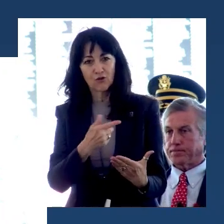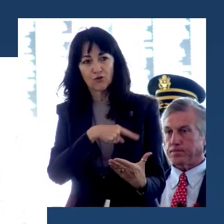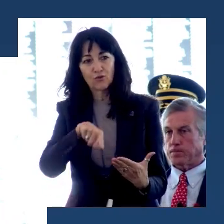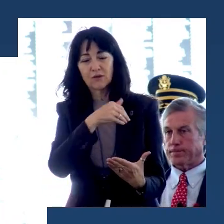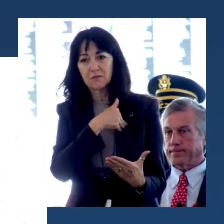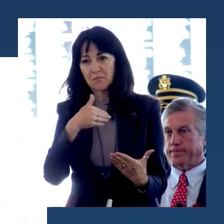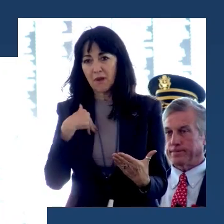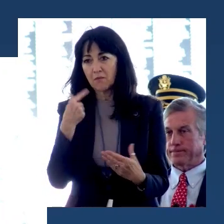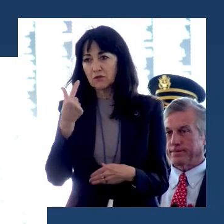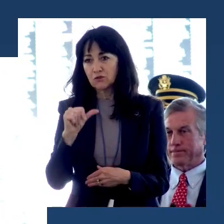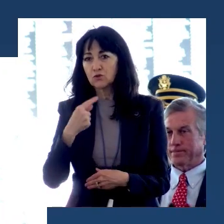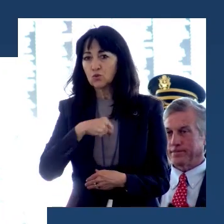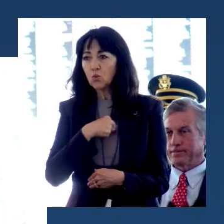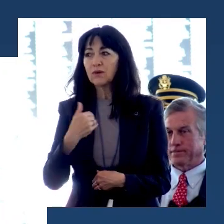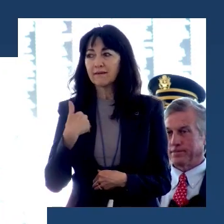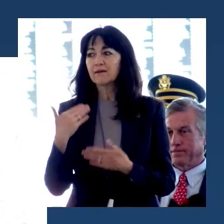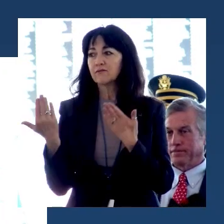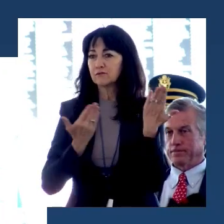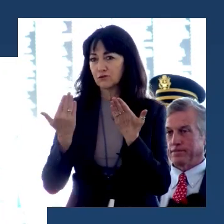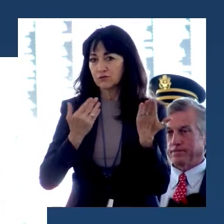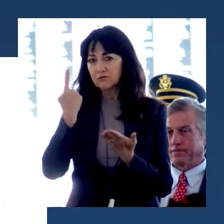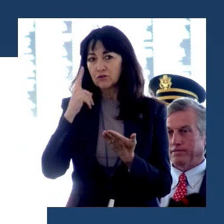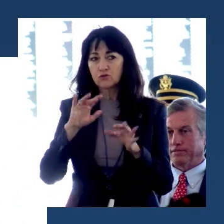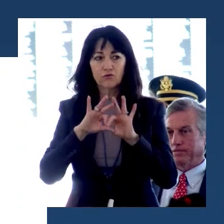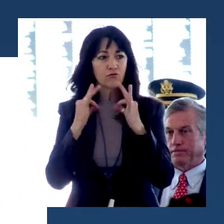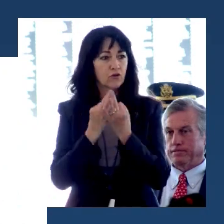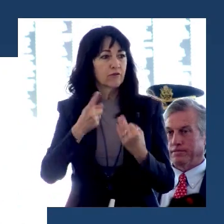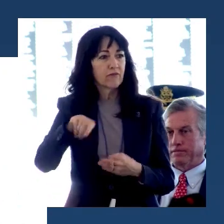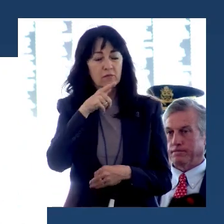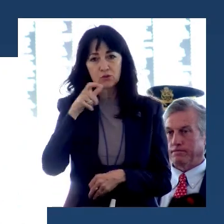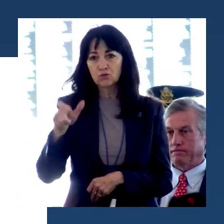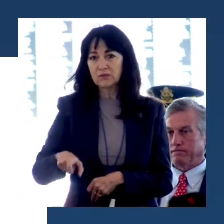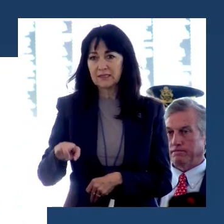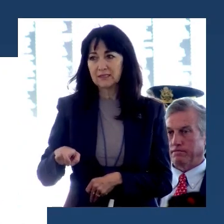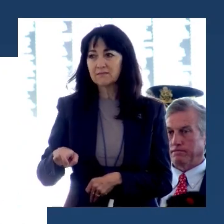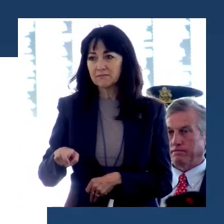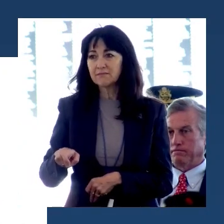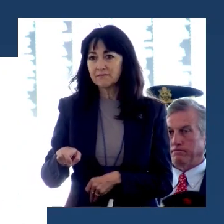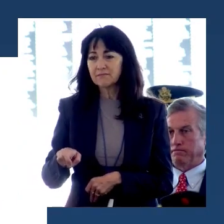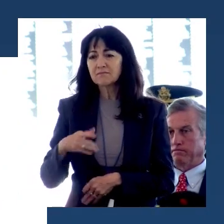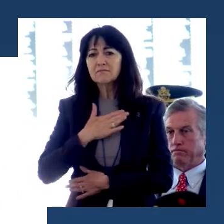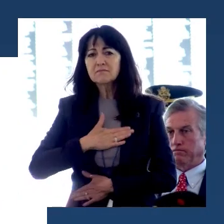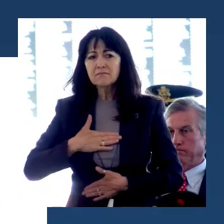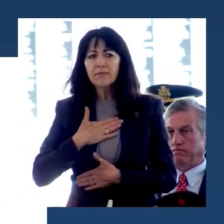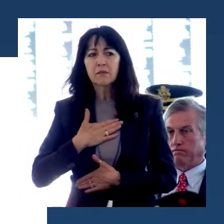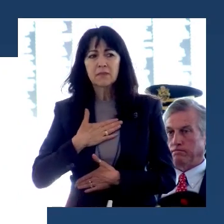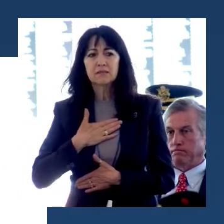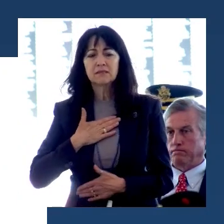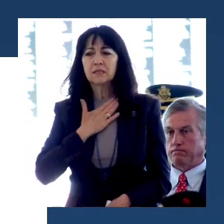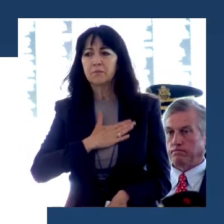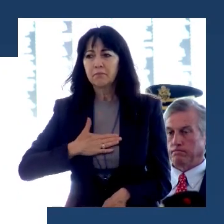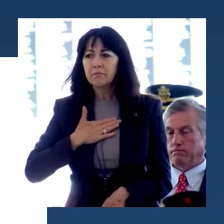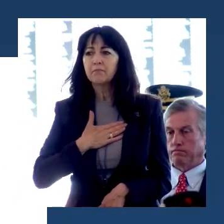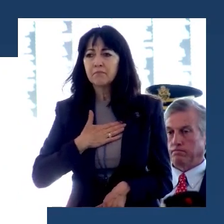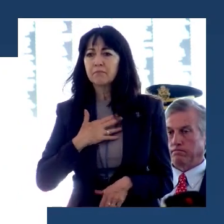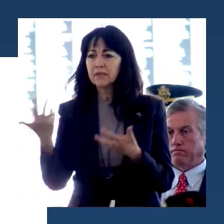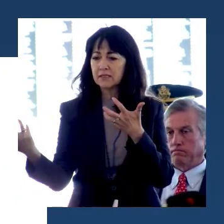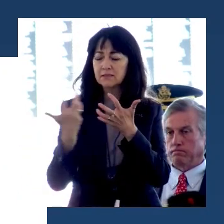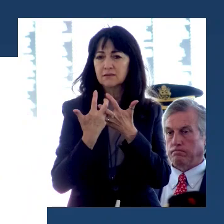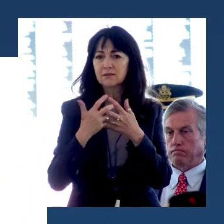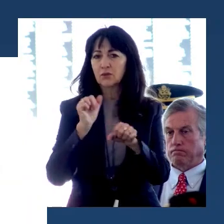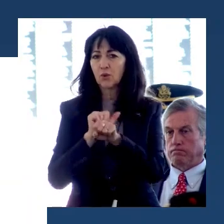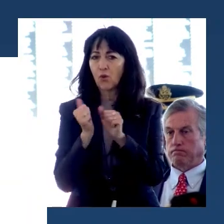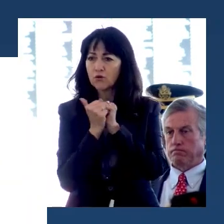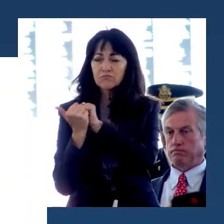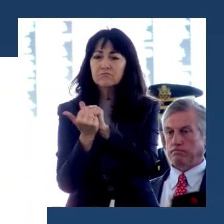have services for families, for those who may need it. So please work with us at the VA hospital. We have a